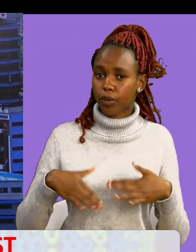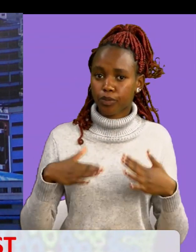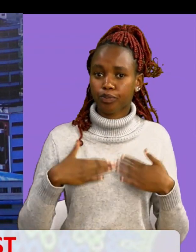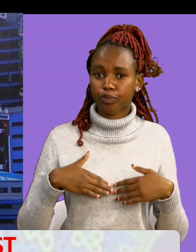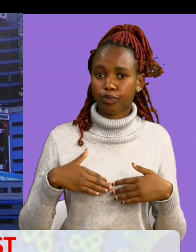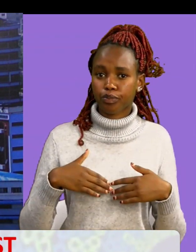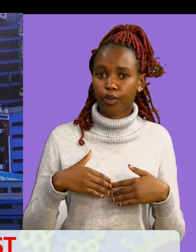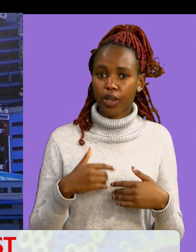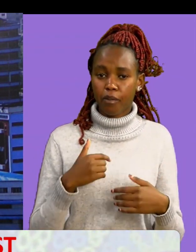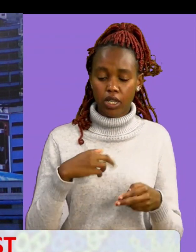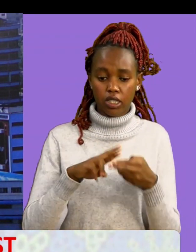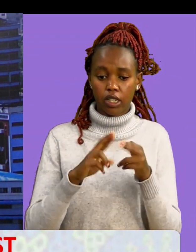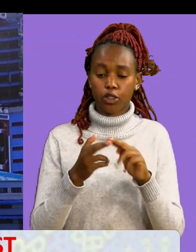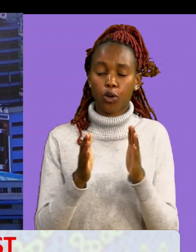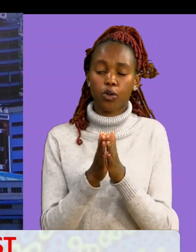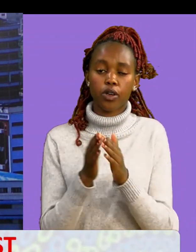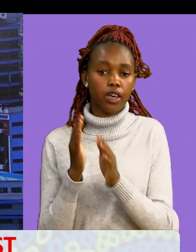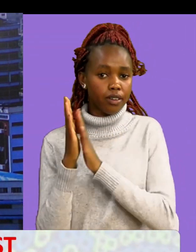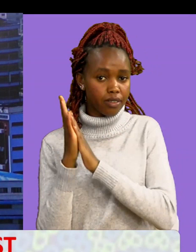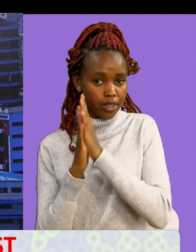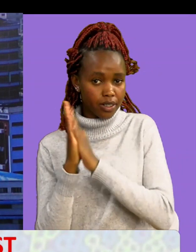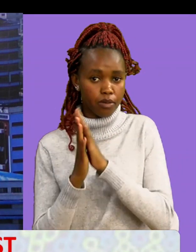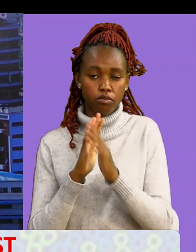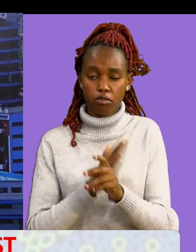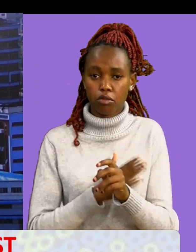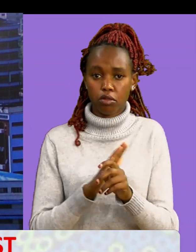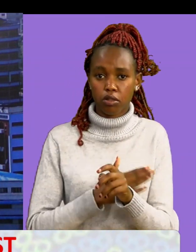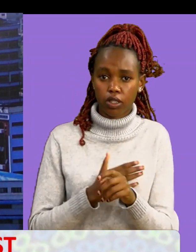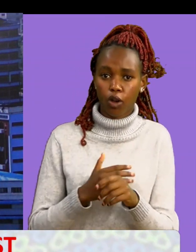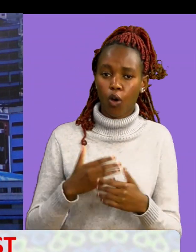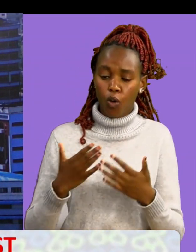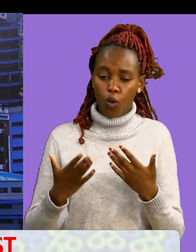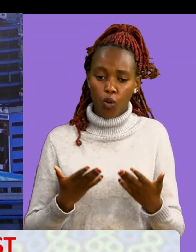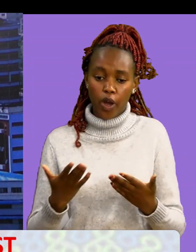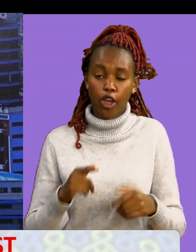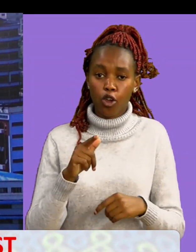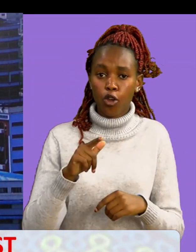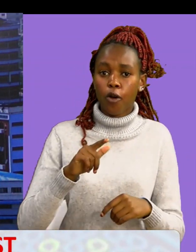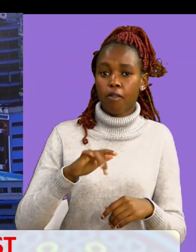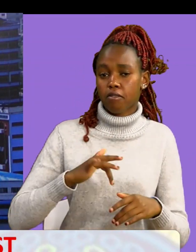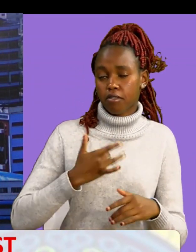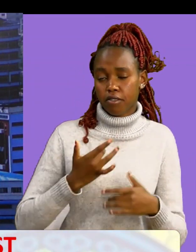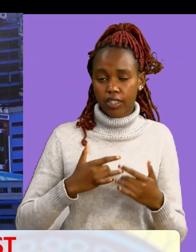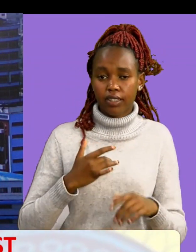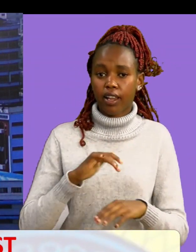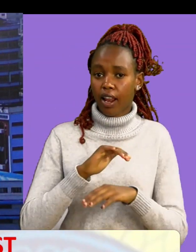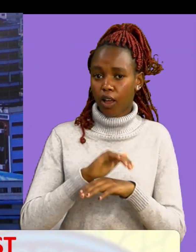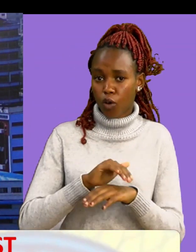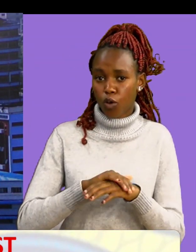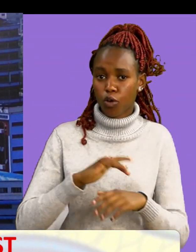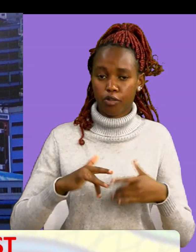feeling good, ukisikia the tempo which ina come through now, it's all about creating one love. Unajua, that is the overall banner